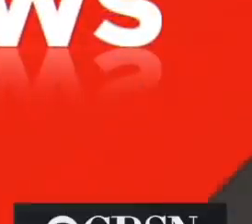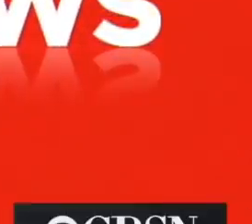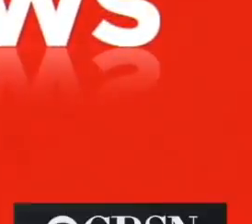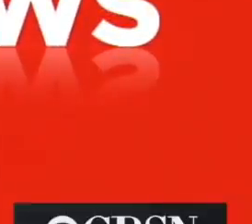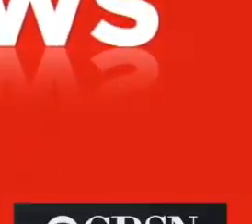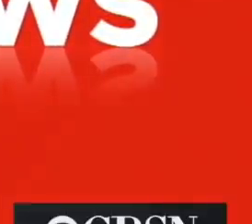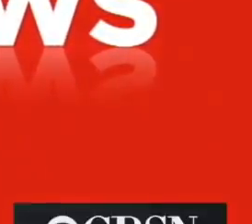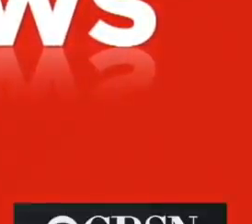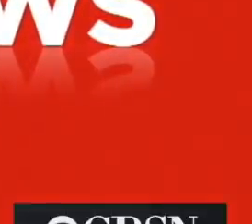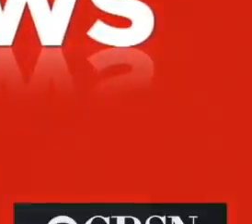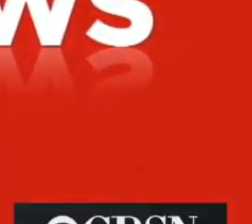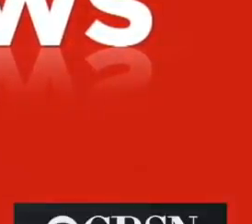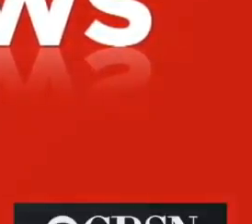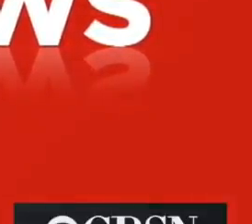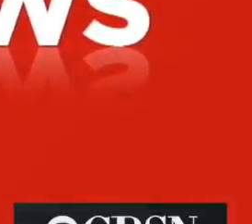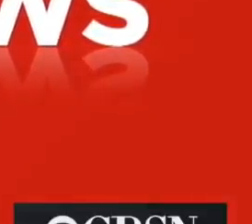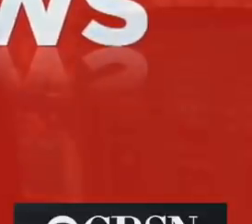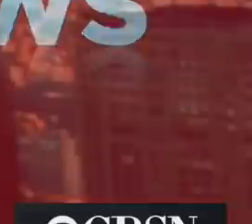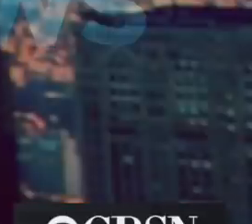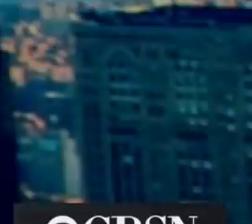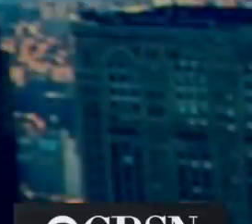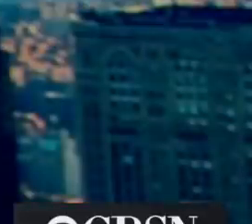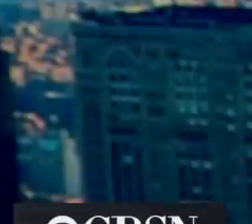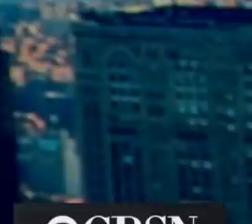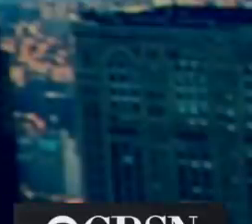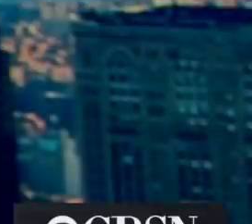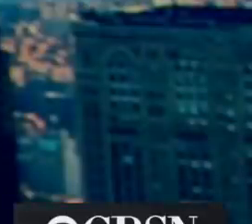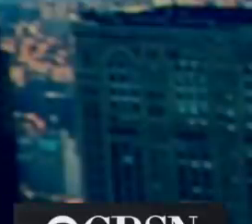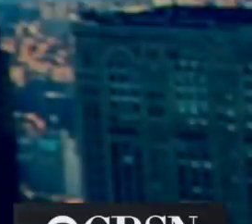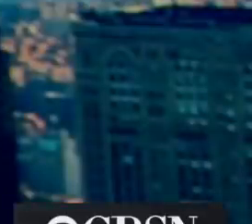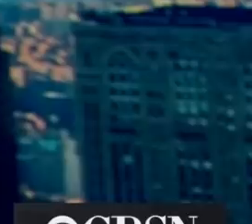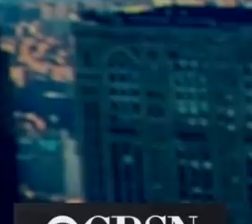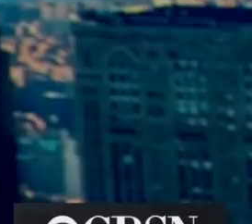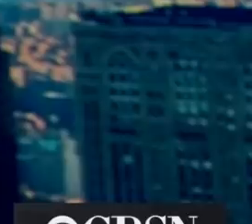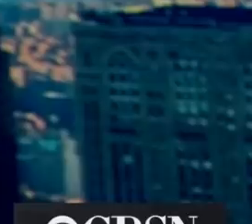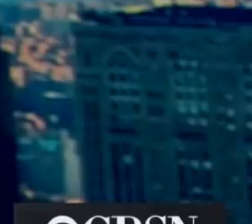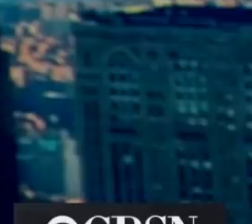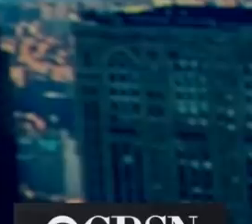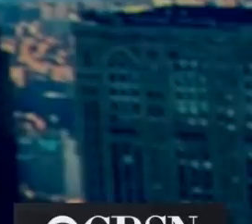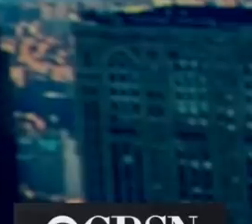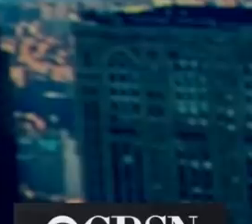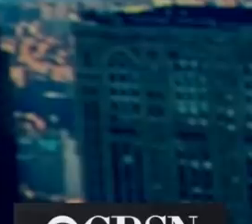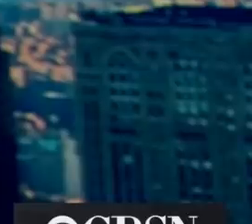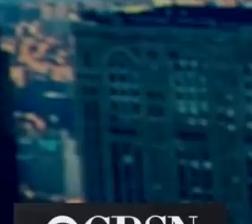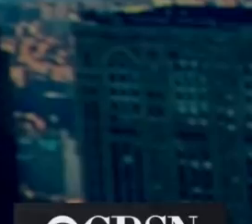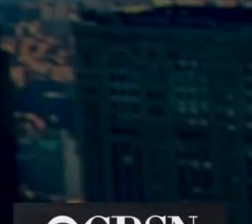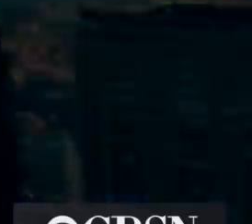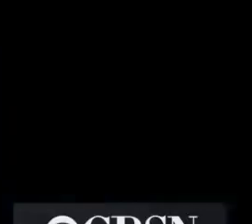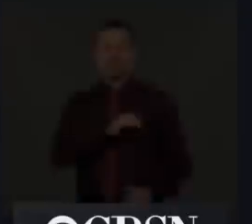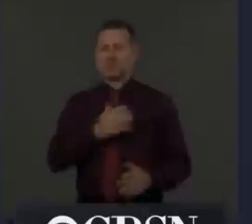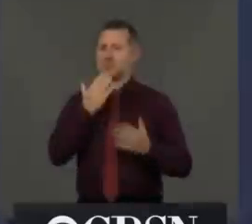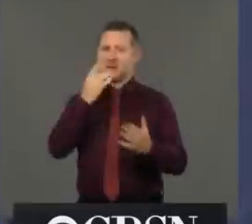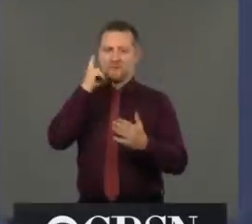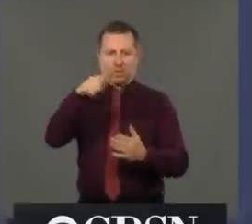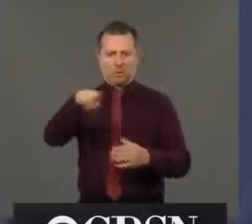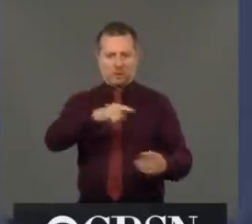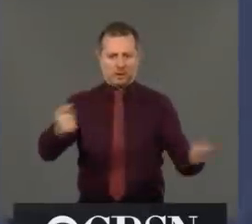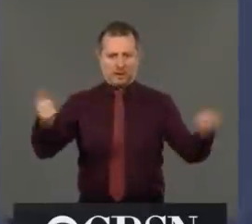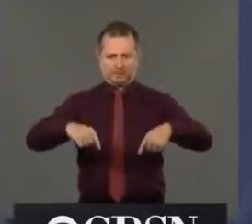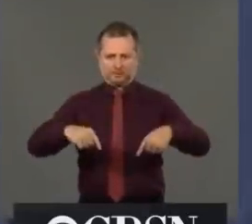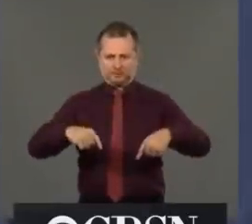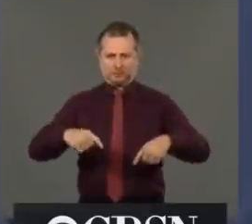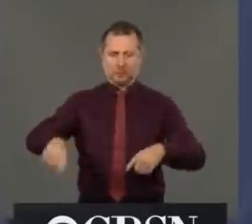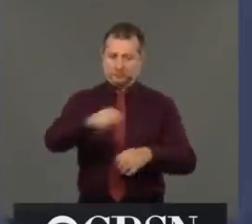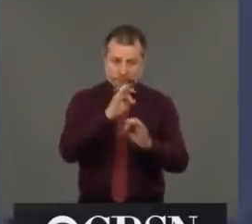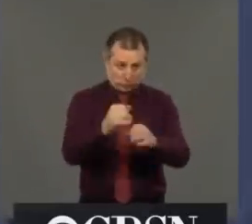This is breaking news. Governor Cuomo is giving an update on the coronavirus pandemic in New York. Let's go to it now. Because it